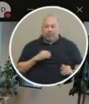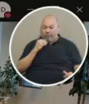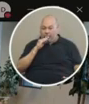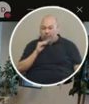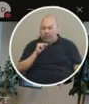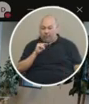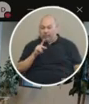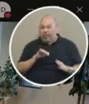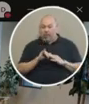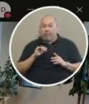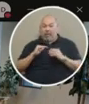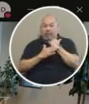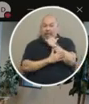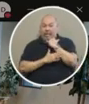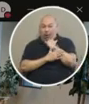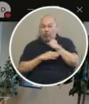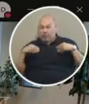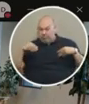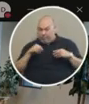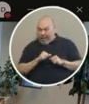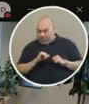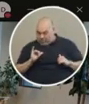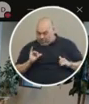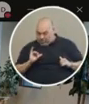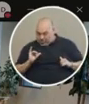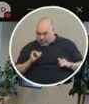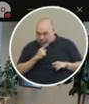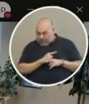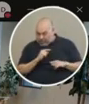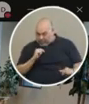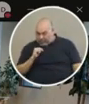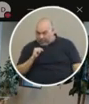being matched by the county, correct?